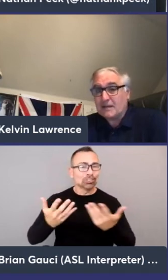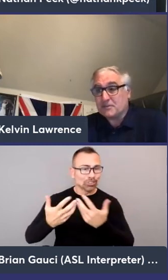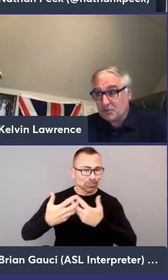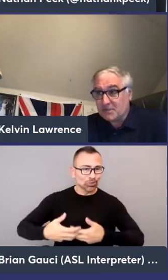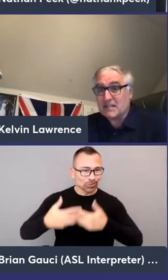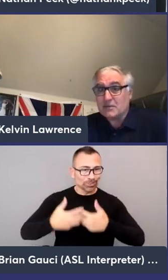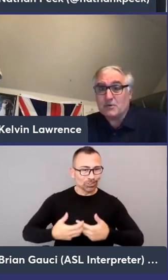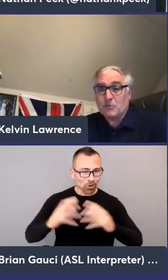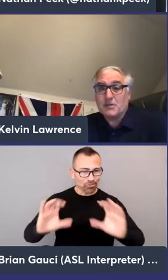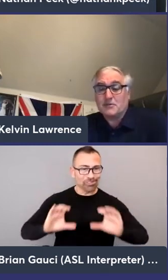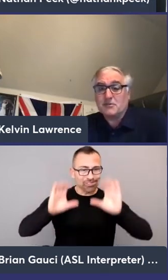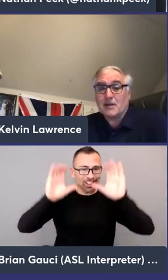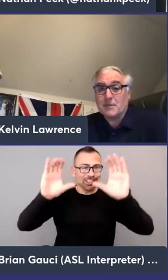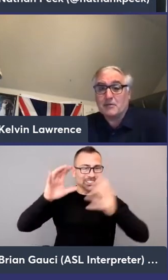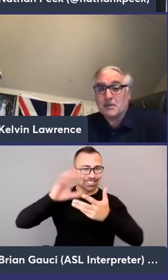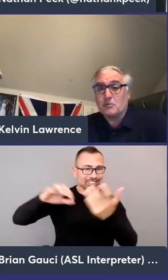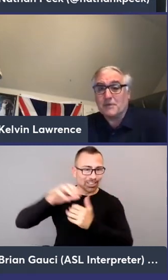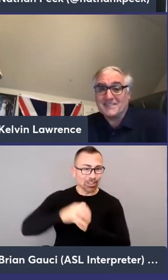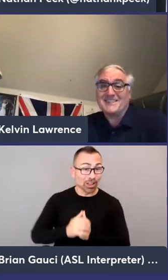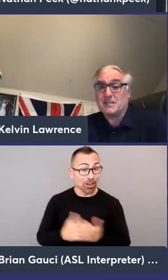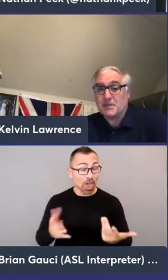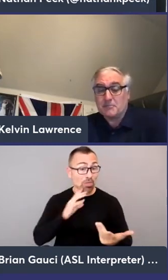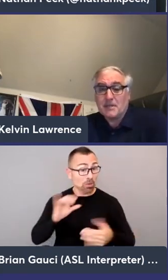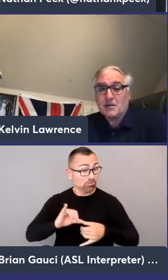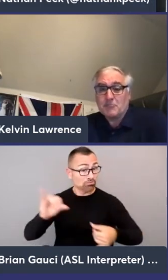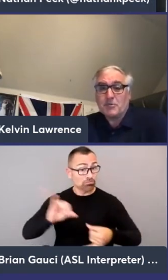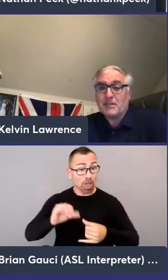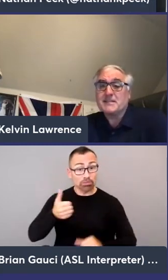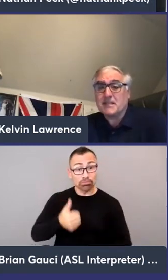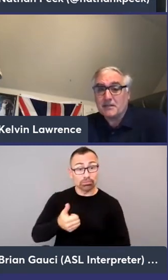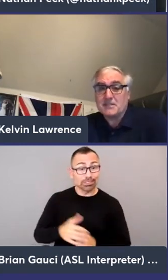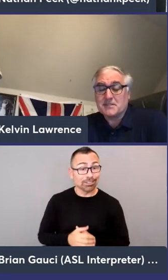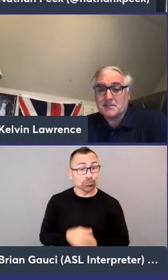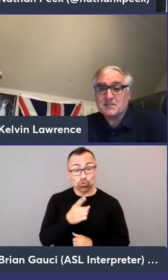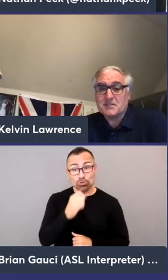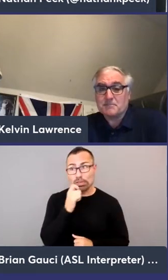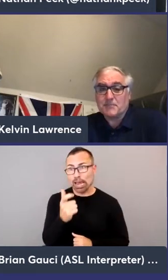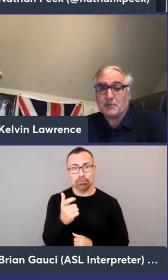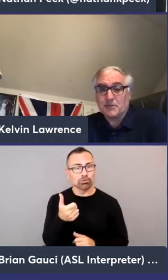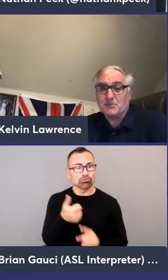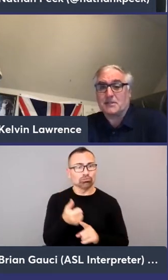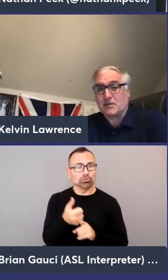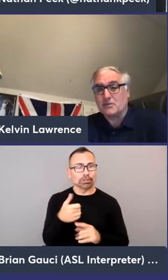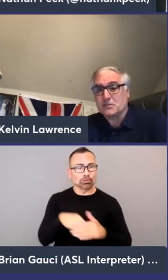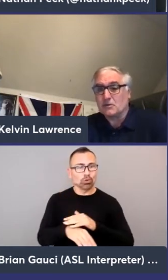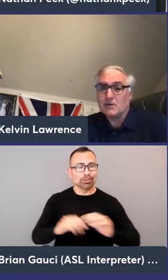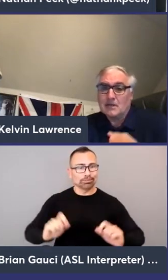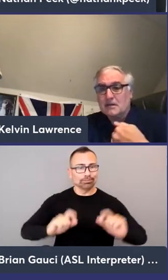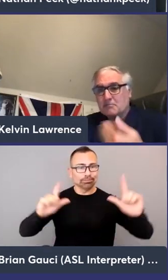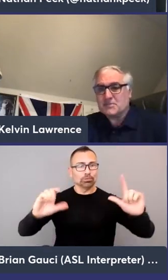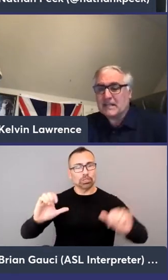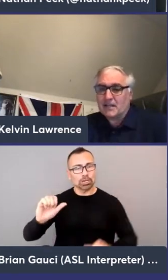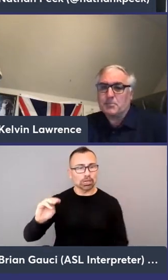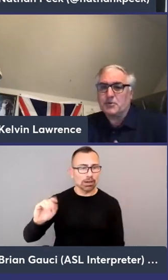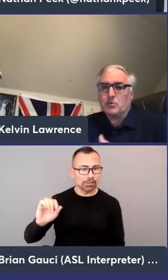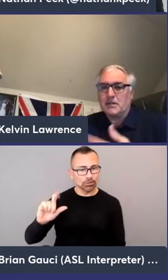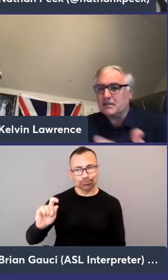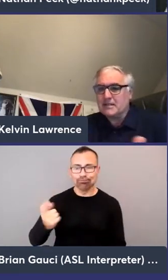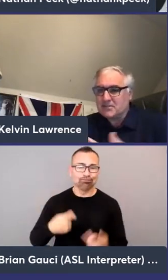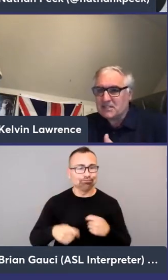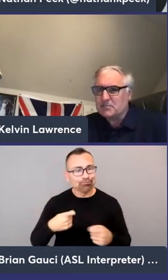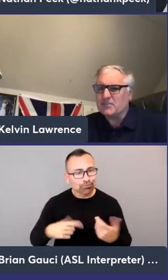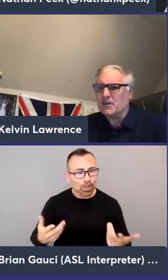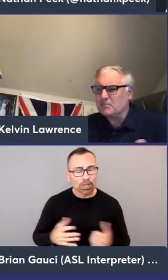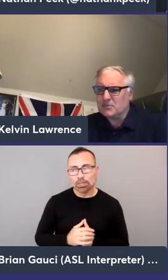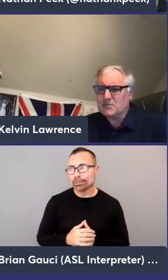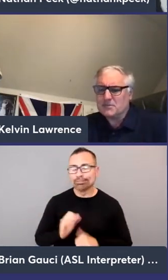you wouldn't have to do exactly what you described there and go essentially be replacing those instances, using the console, standing up a new one. And